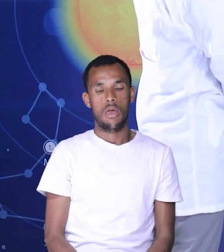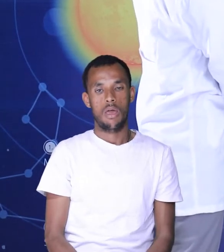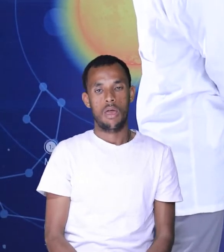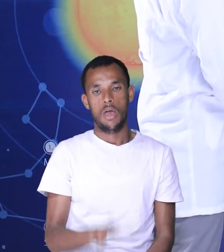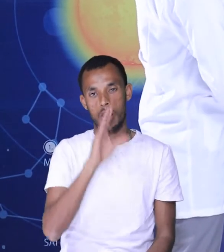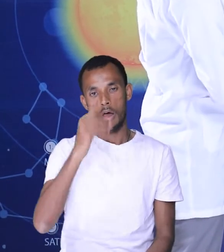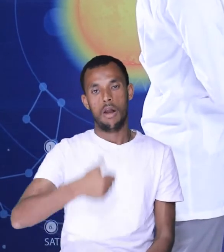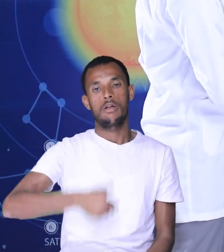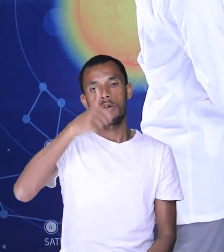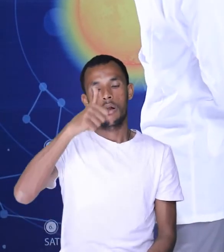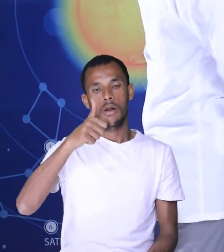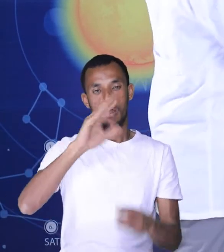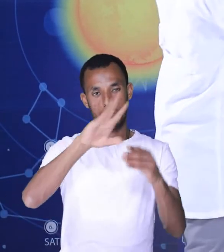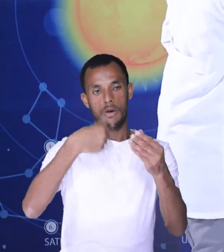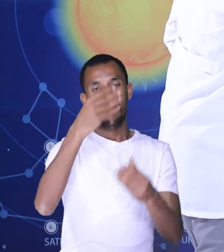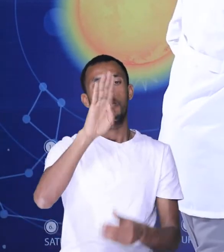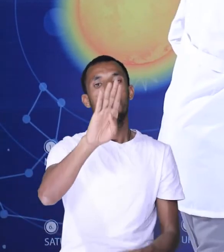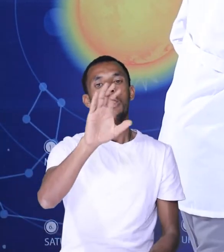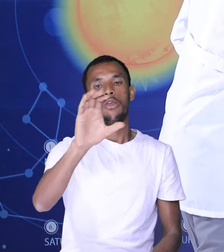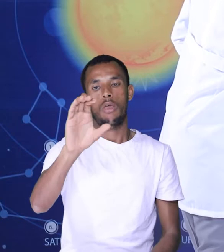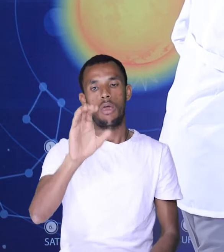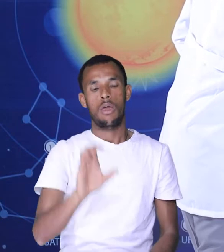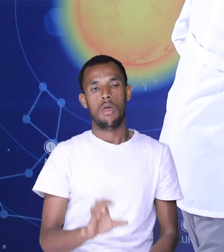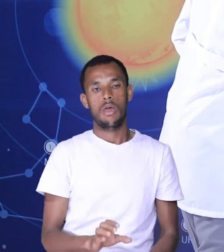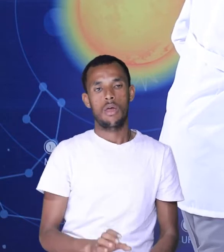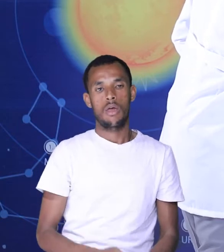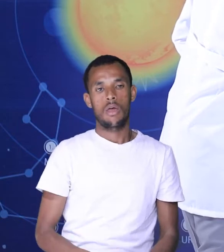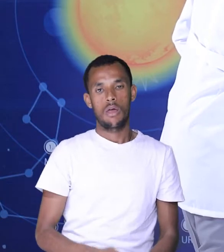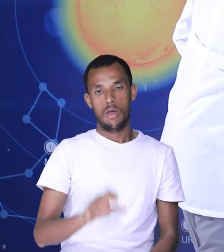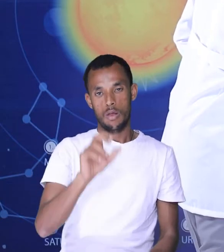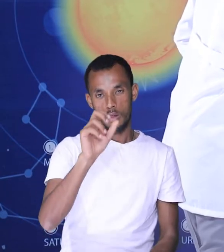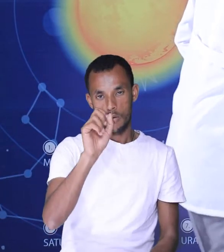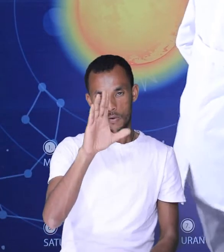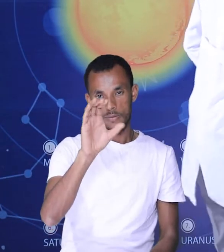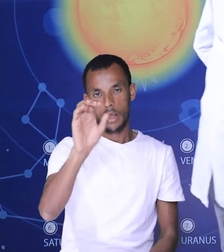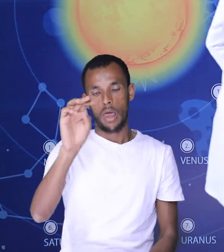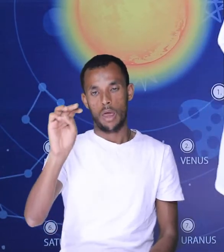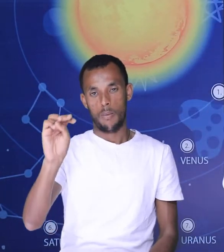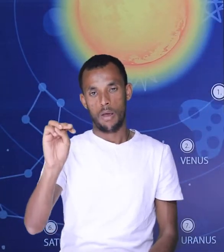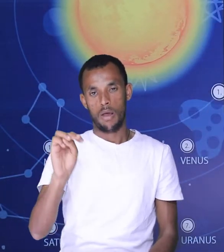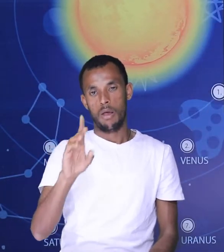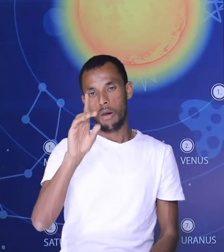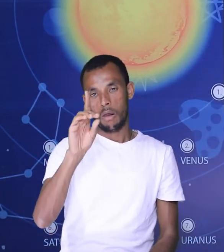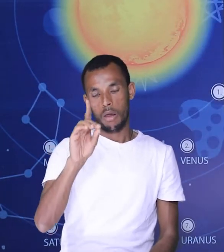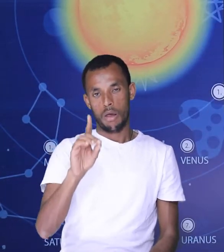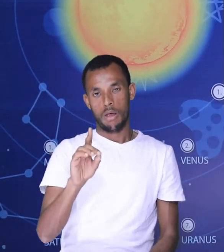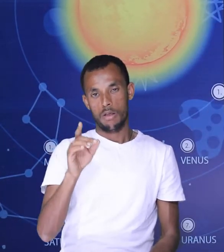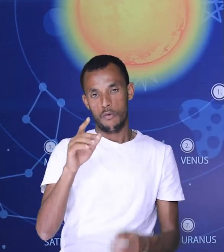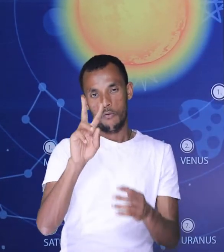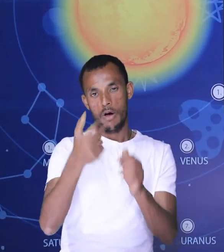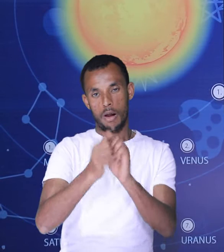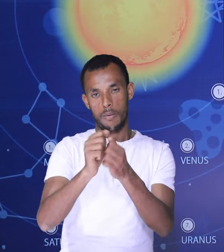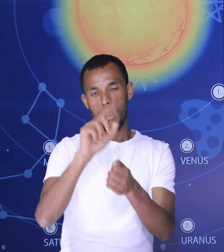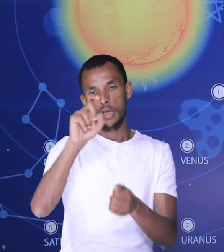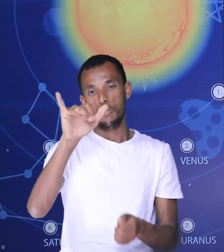and another given here, it's BC, which is 12 centimeter. Let's denote even with the variables